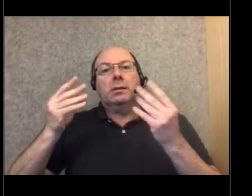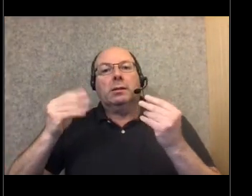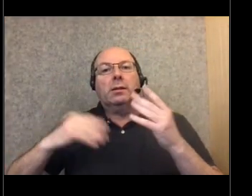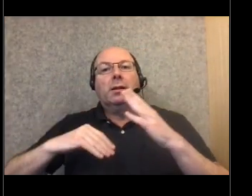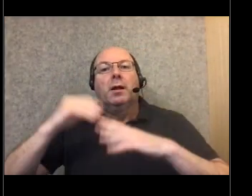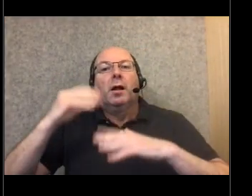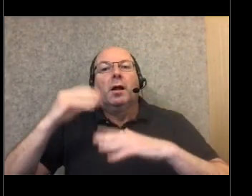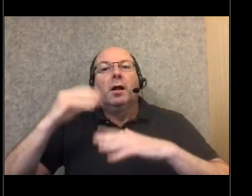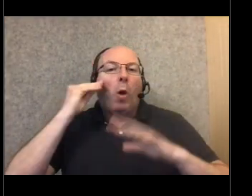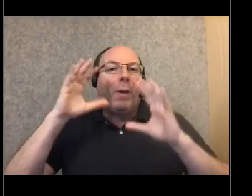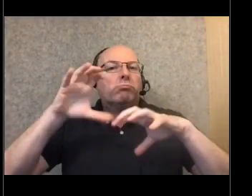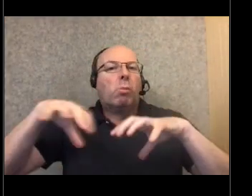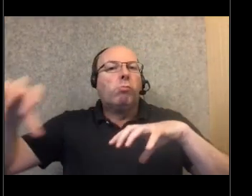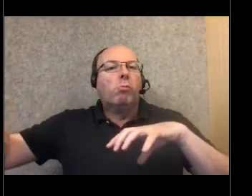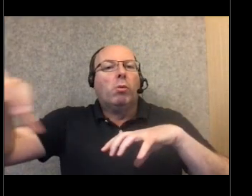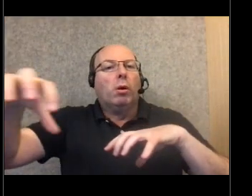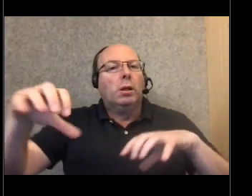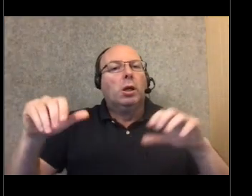multifamily housing development.